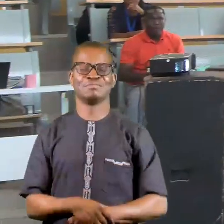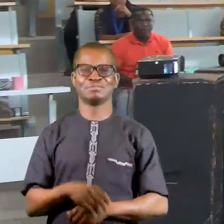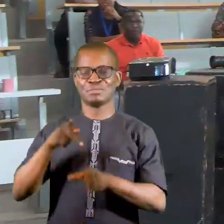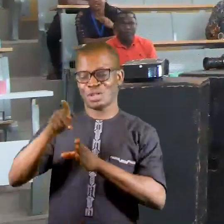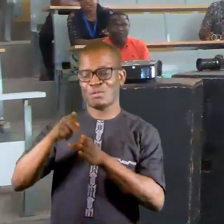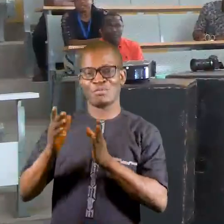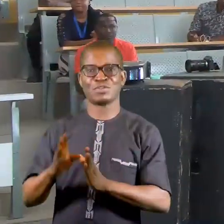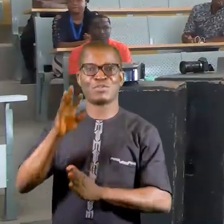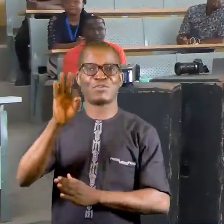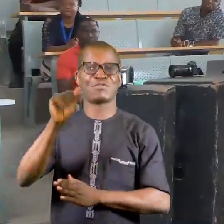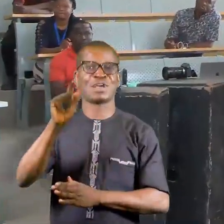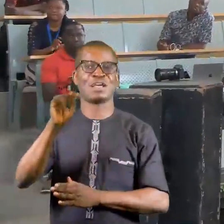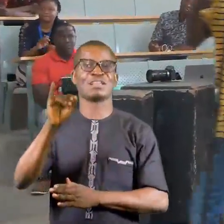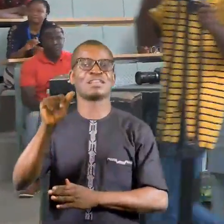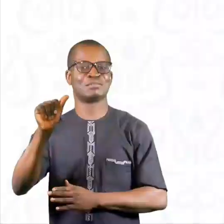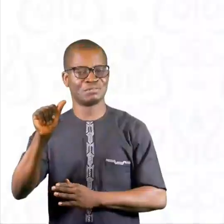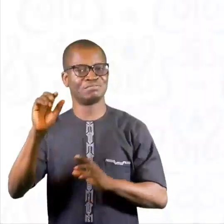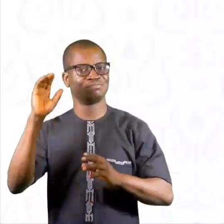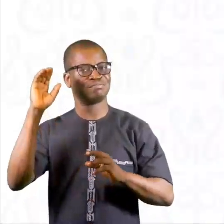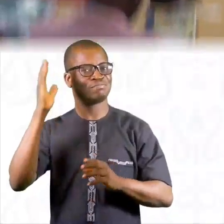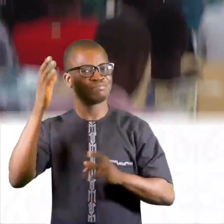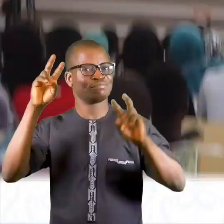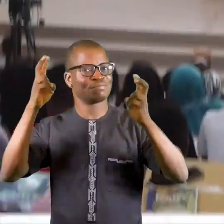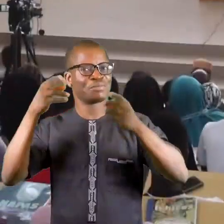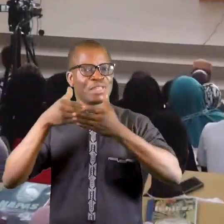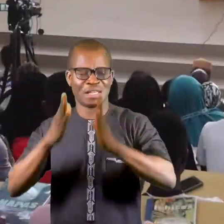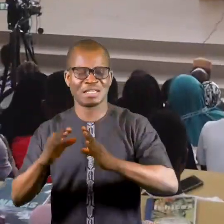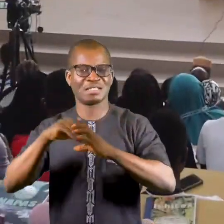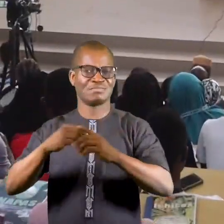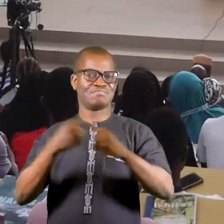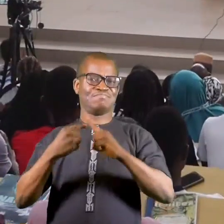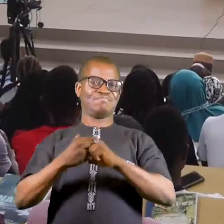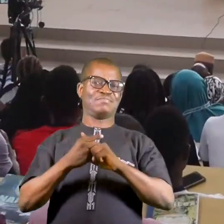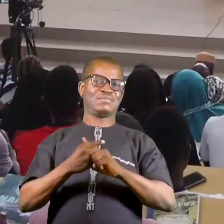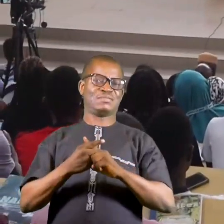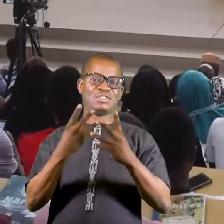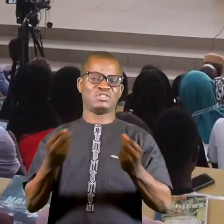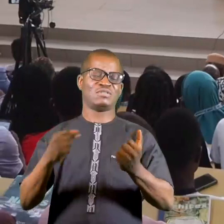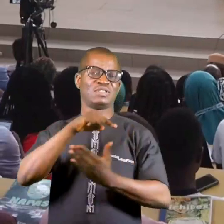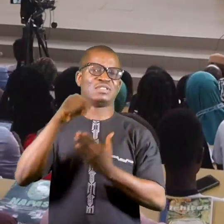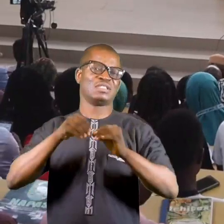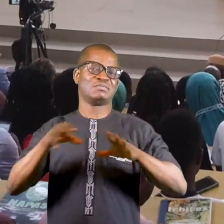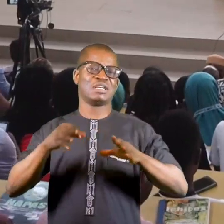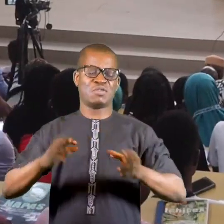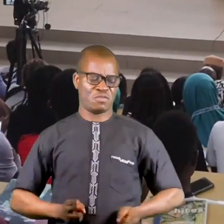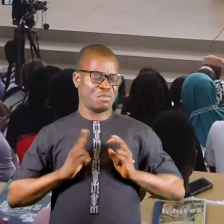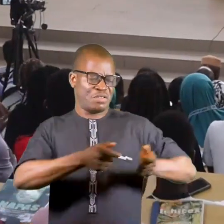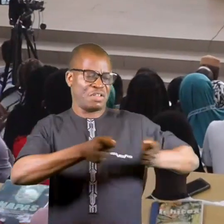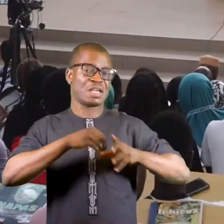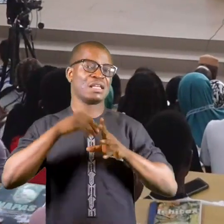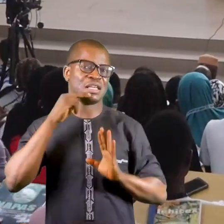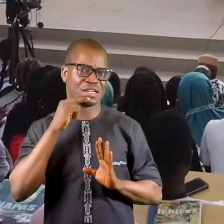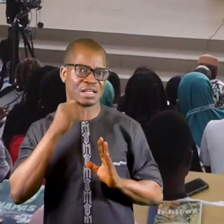go. Professor Fatima Waziri Azi's lecture titled Leadership in Crisis, Tackling the Scourge of Human Trafficking in